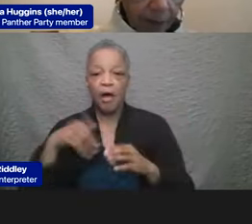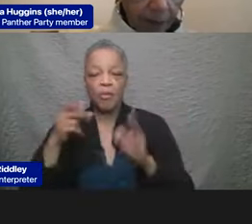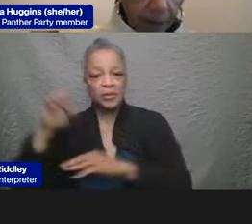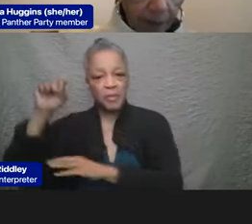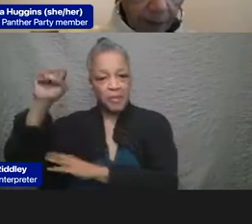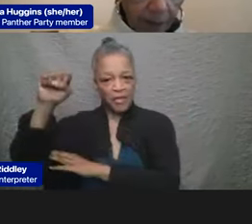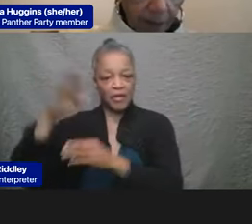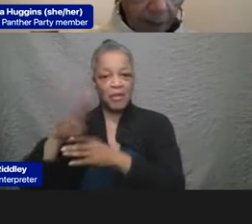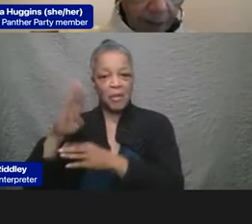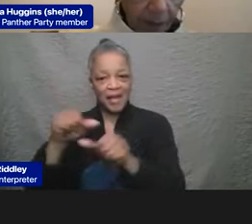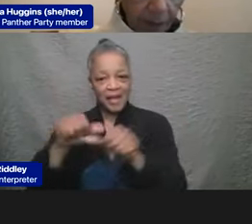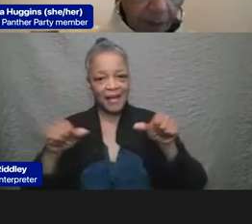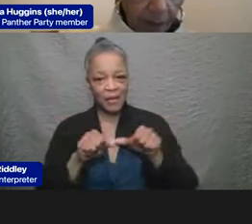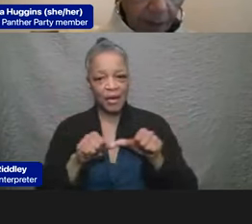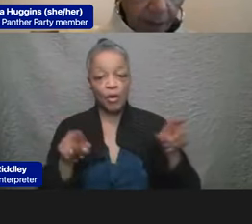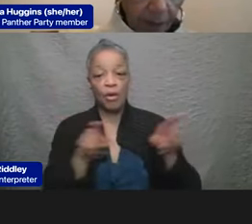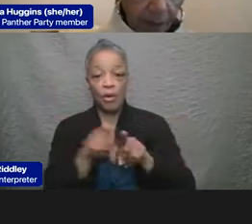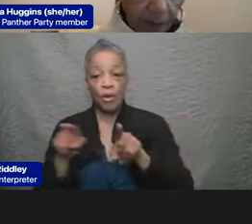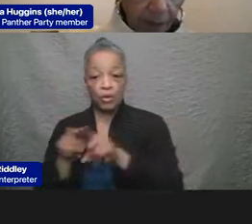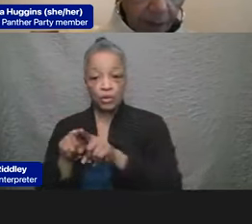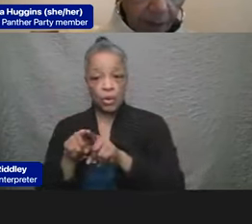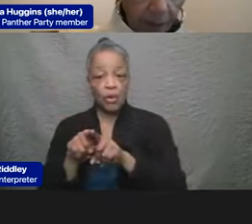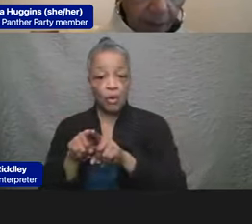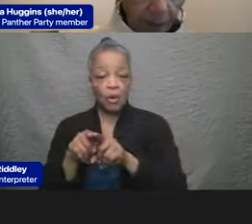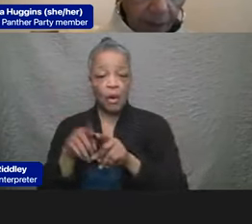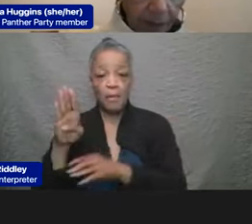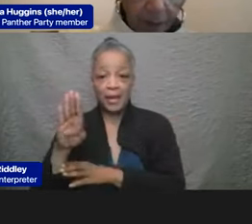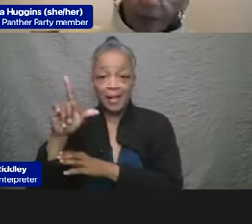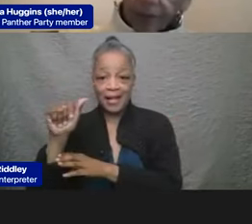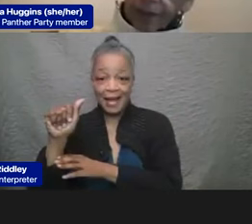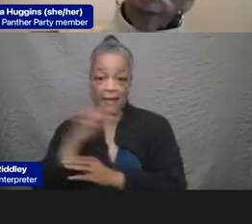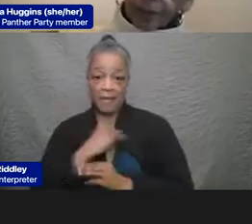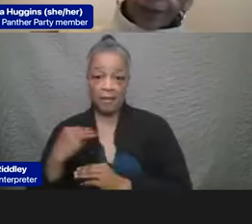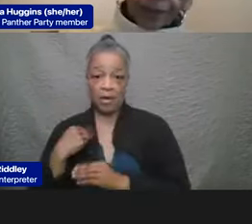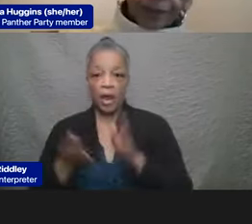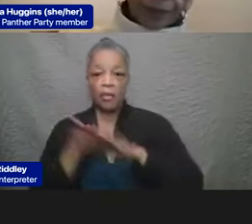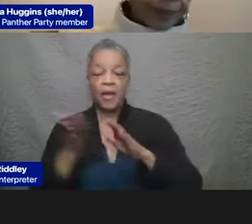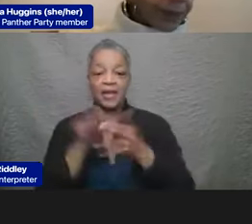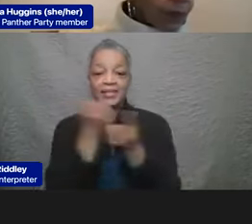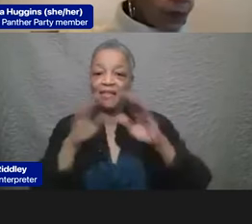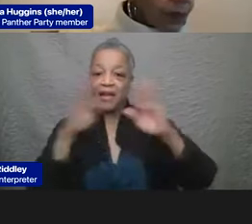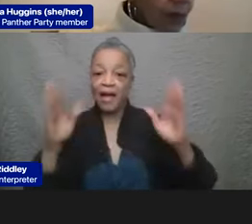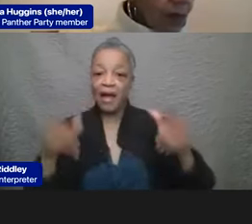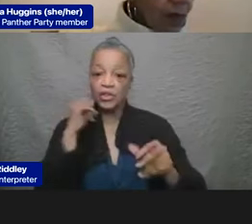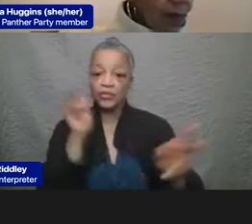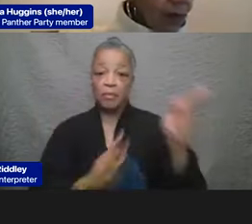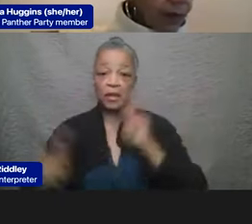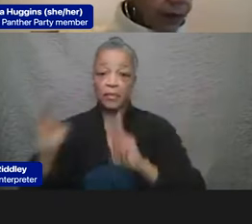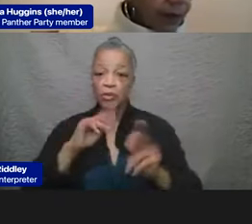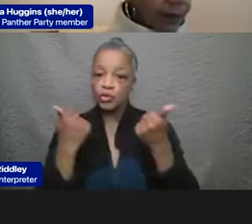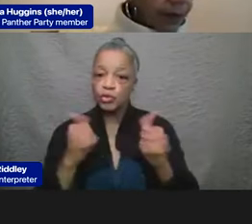in the Bay Area and also BLA member and ran safe houses for people who were trying to